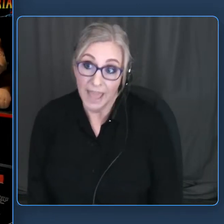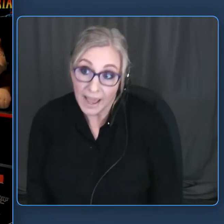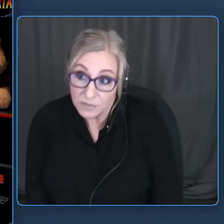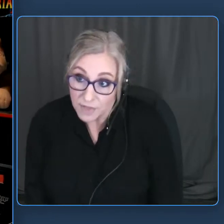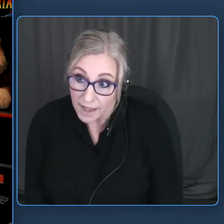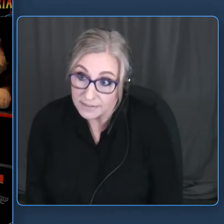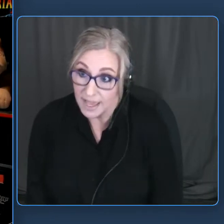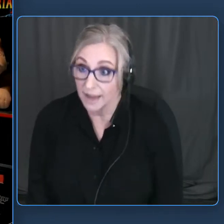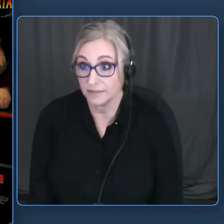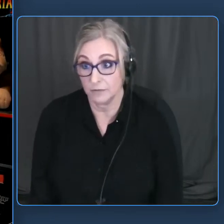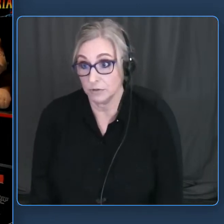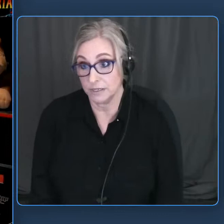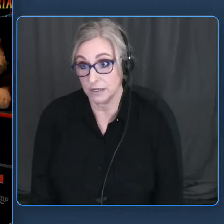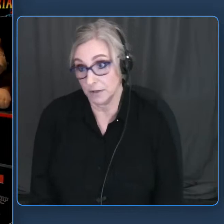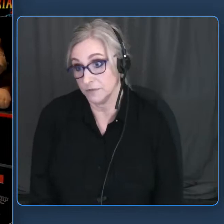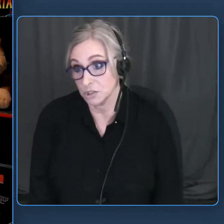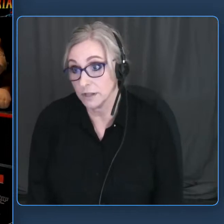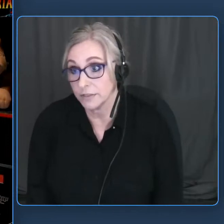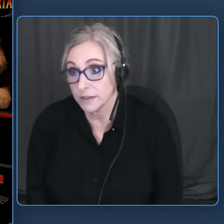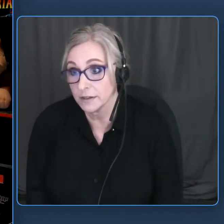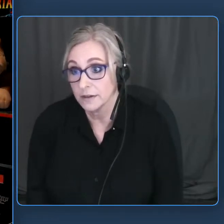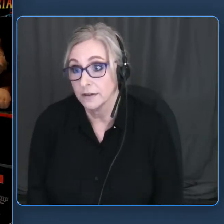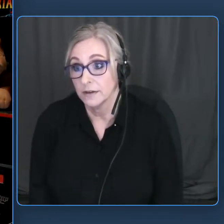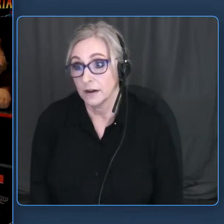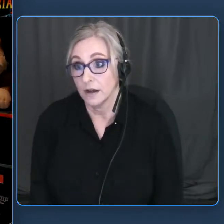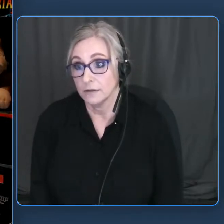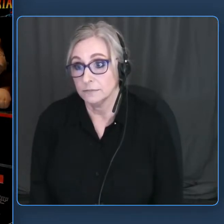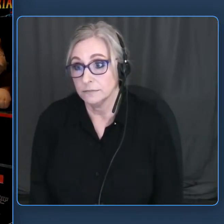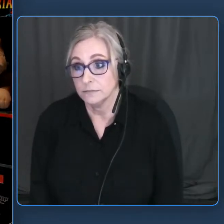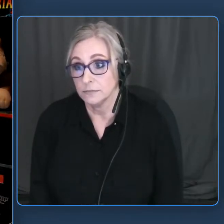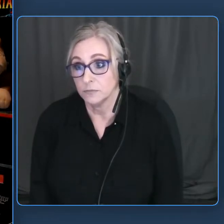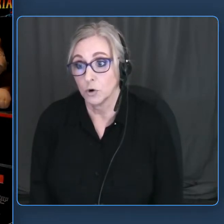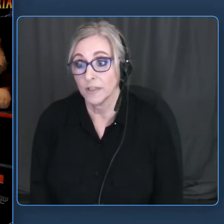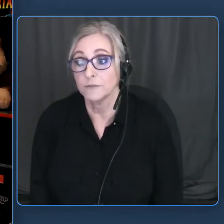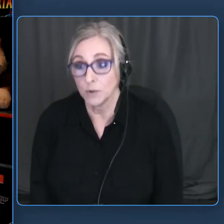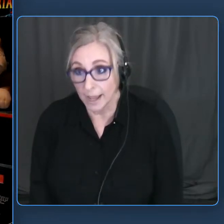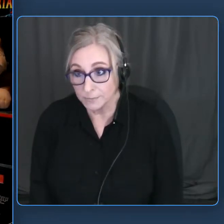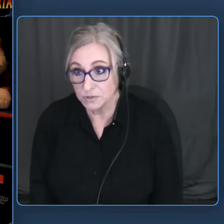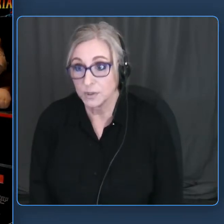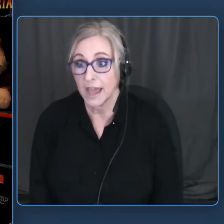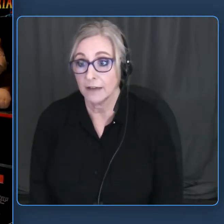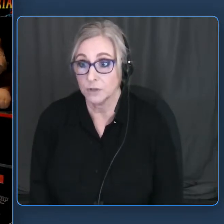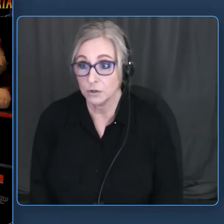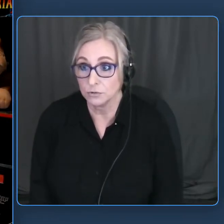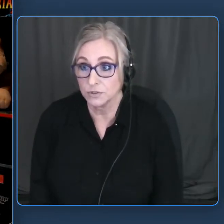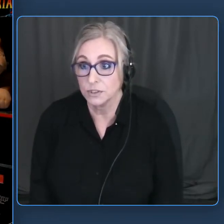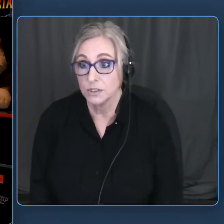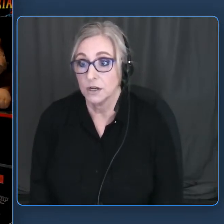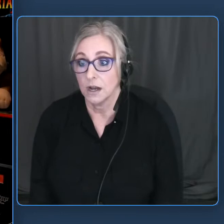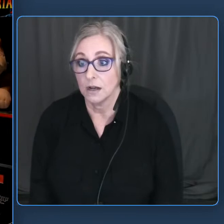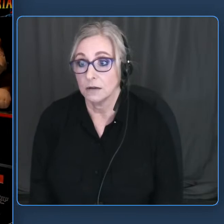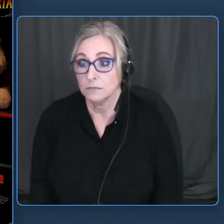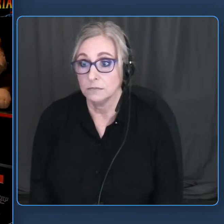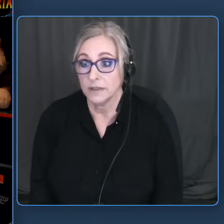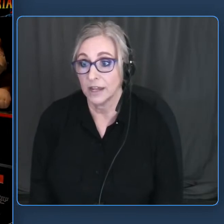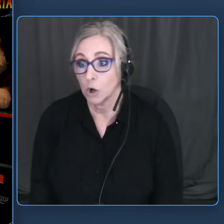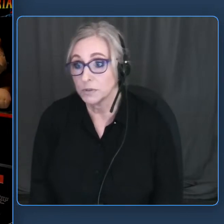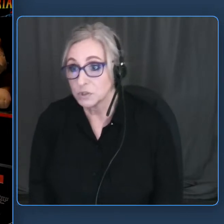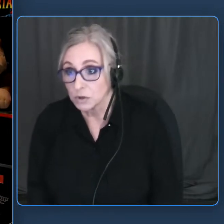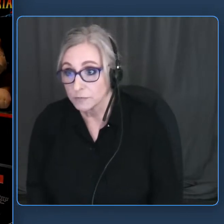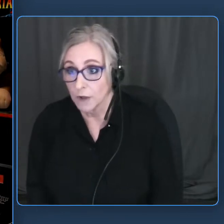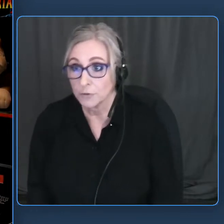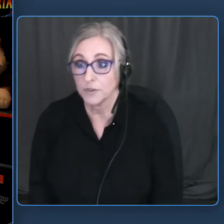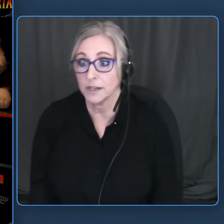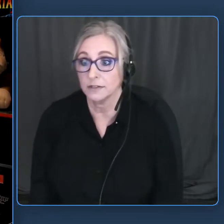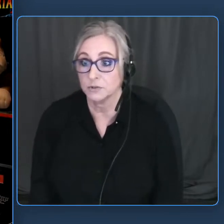if you could add that tech, that would be beneficial, I think. For like phone apps, we have those. That